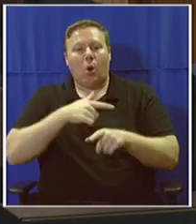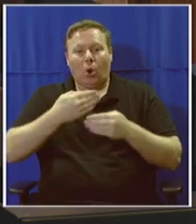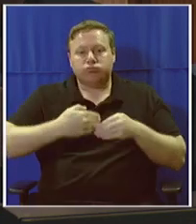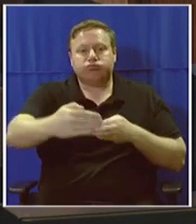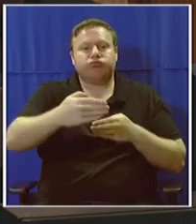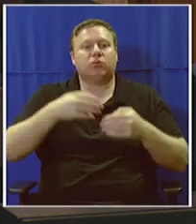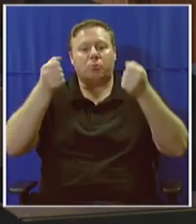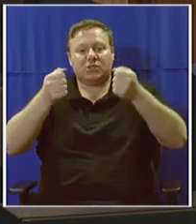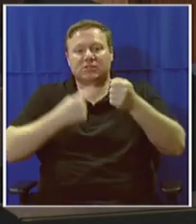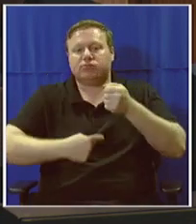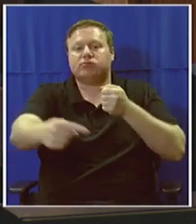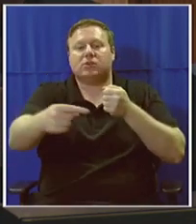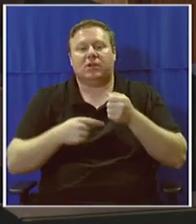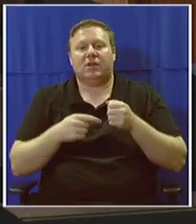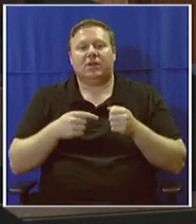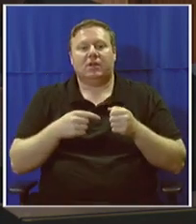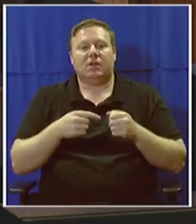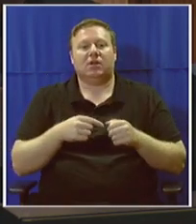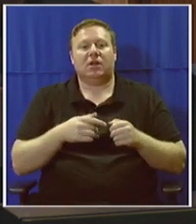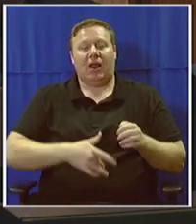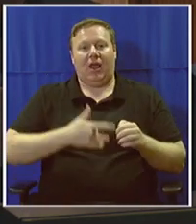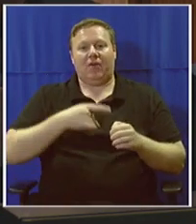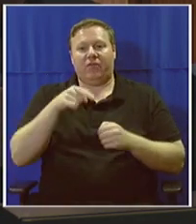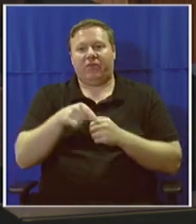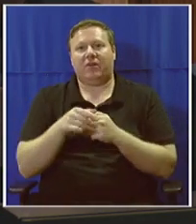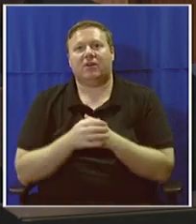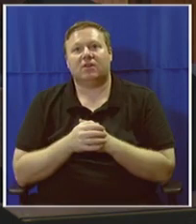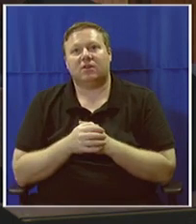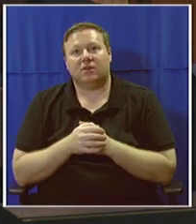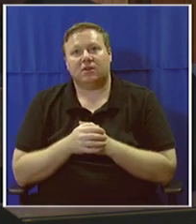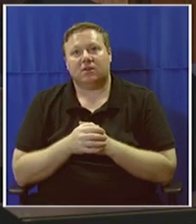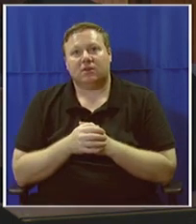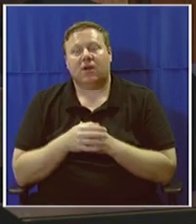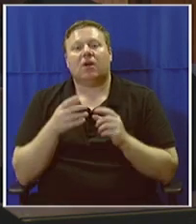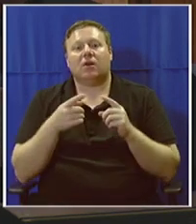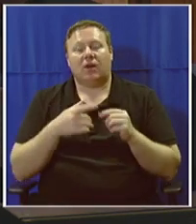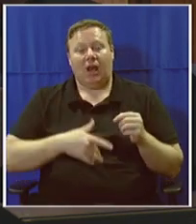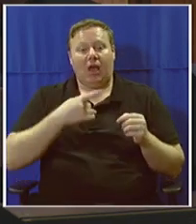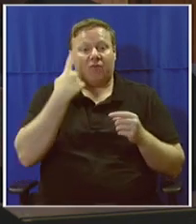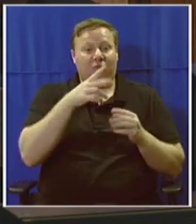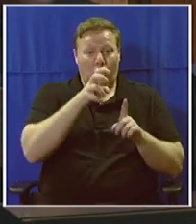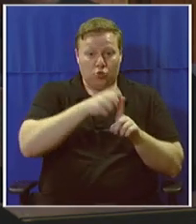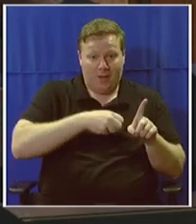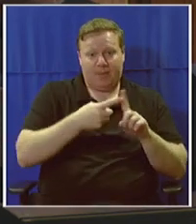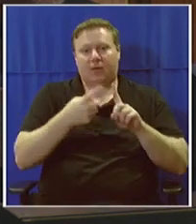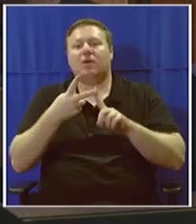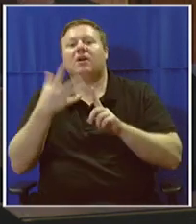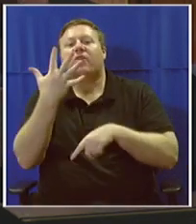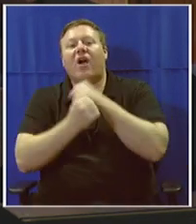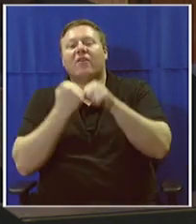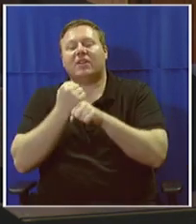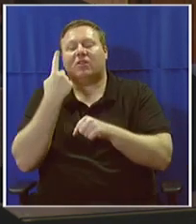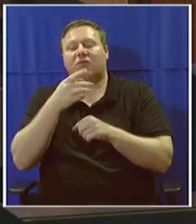rape and 5 years to drugs possession. We also remember that the